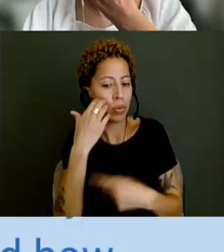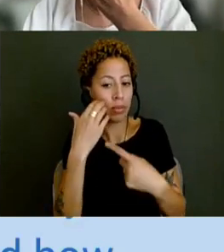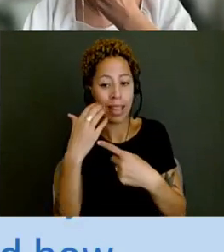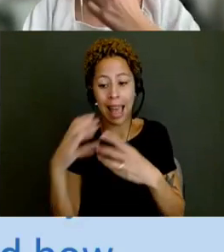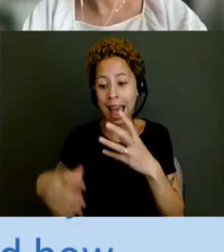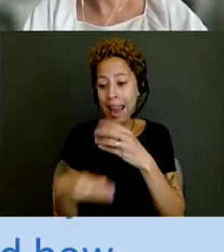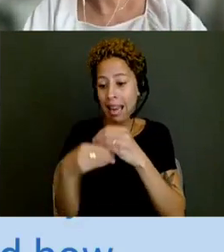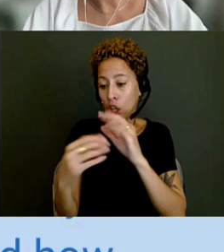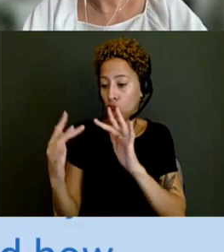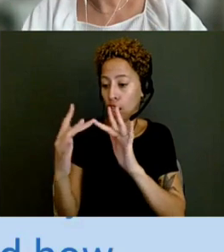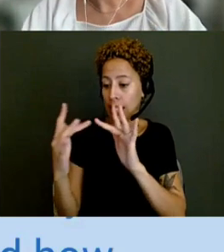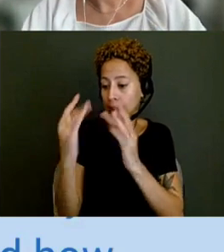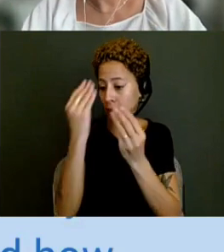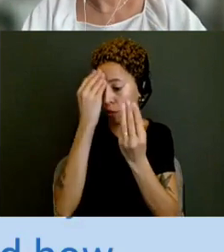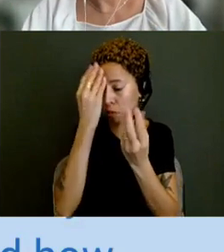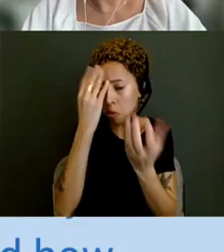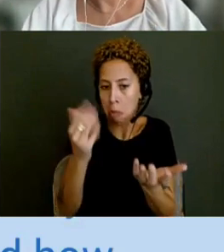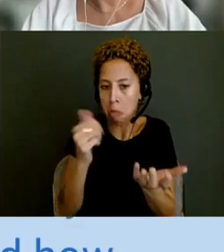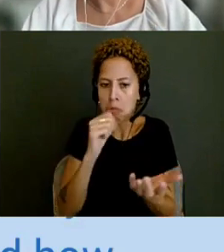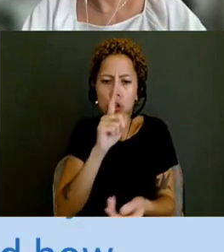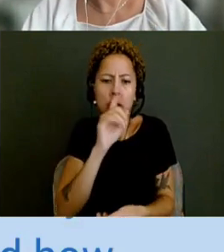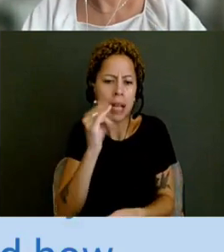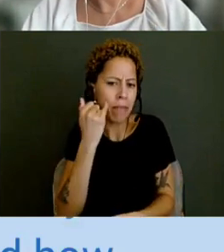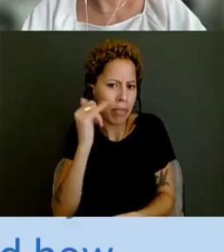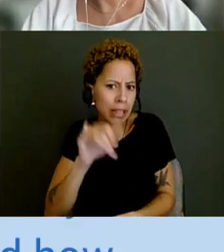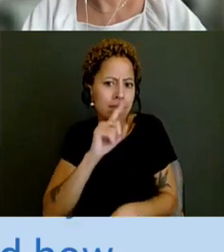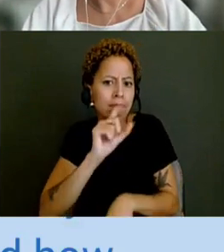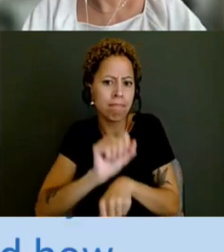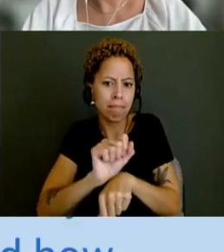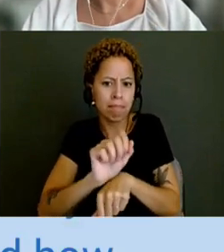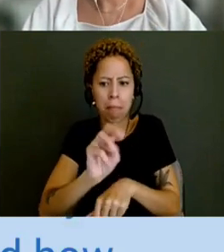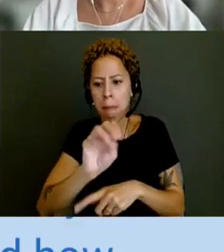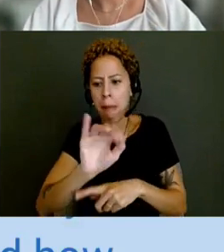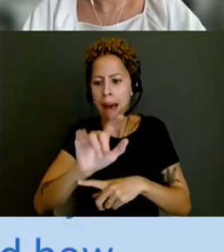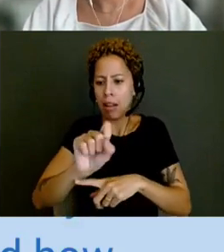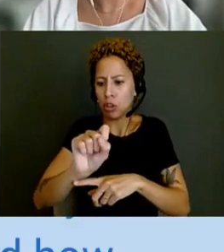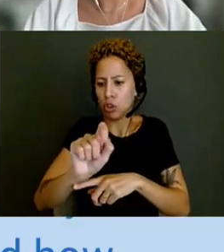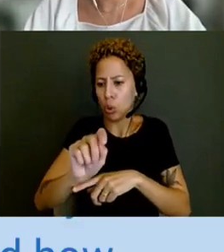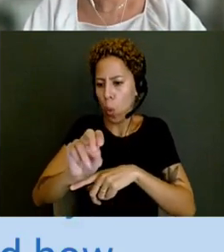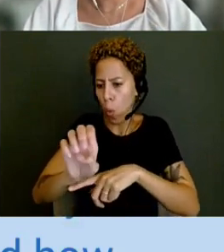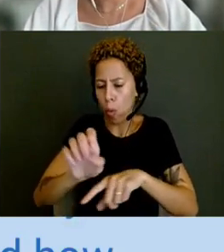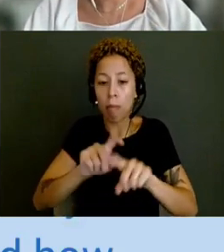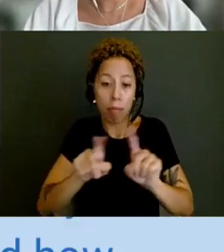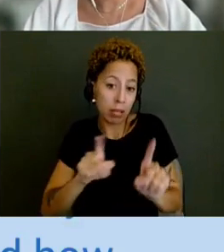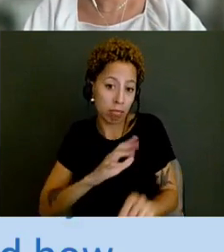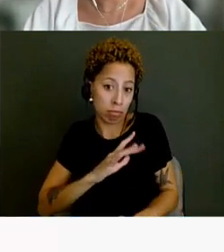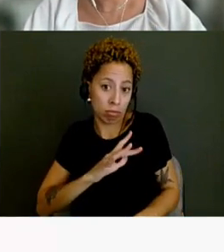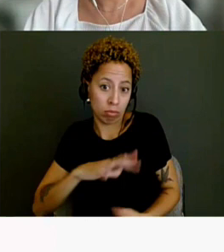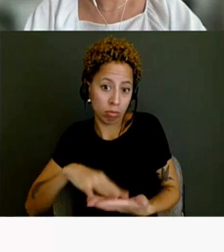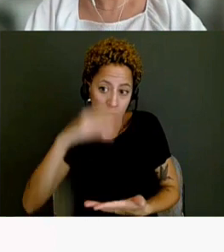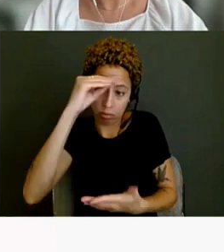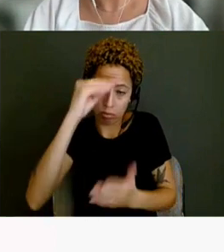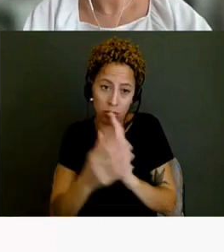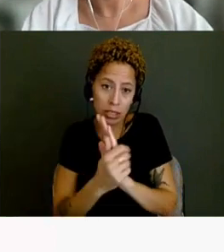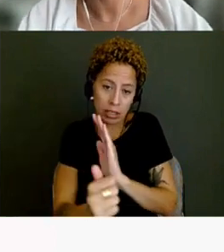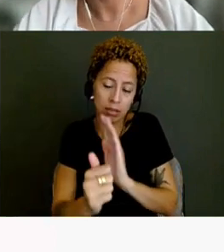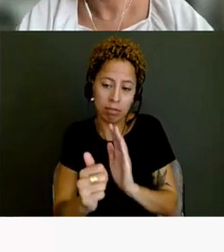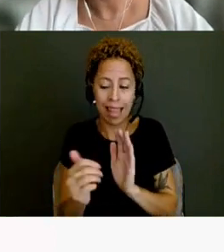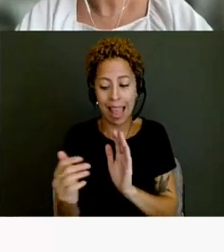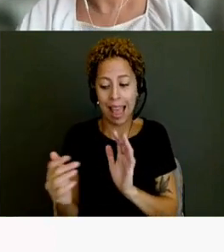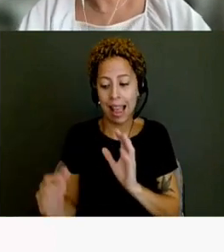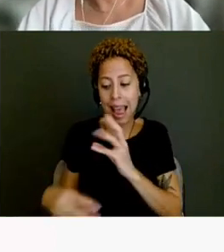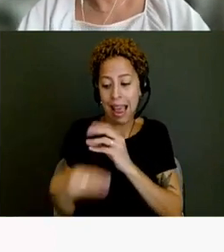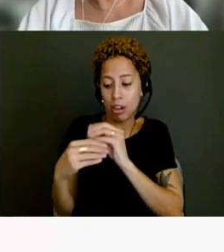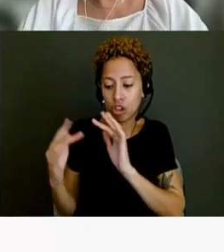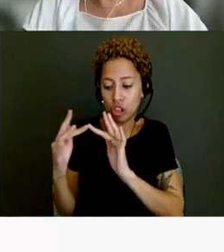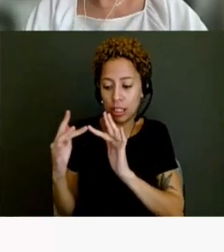it fits really nicely into that whole some of those new milestones. So I would recommend doing that. So